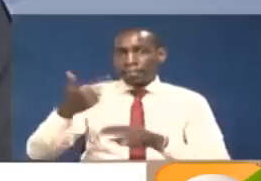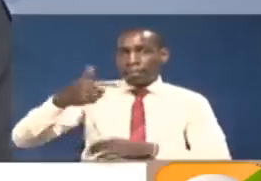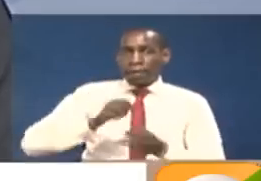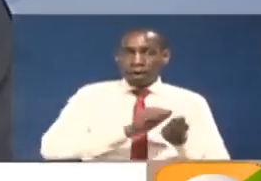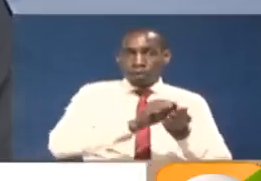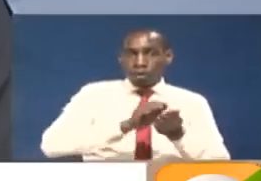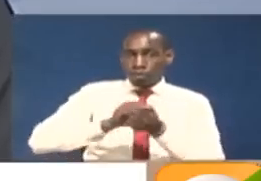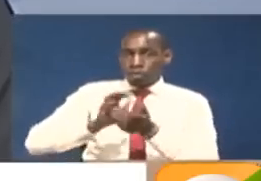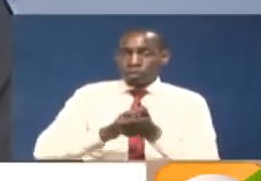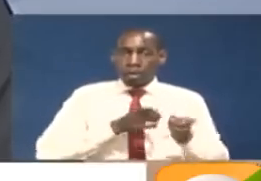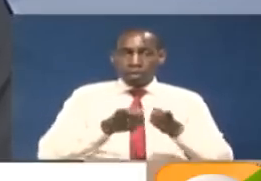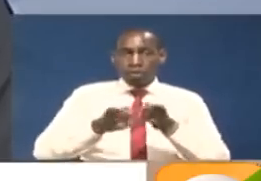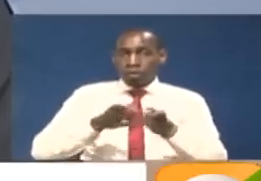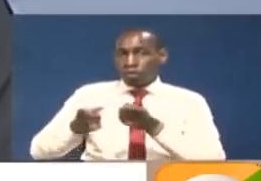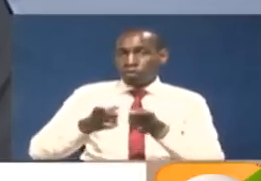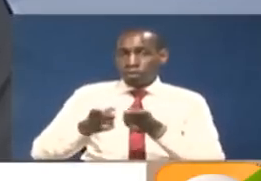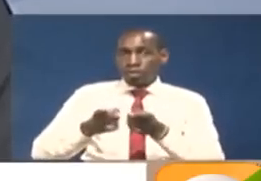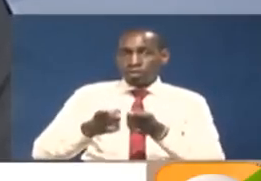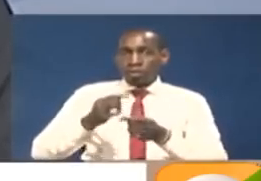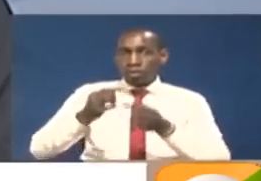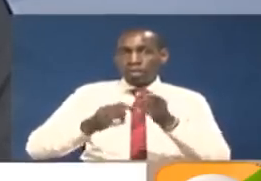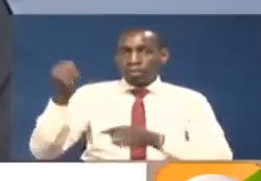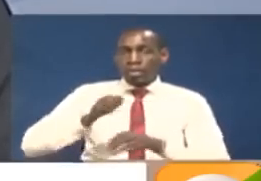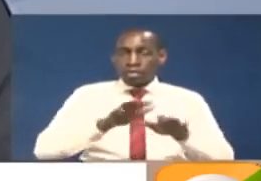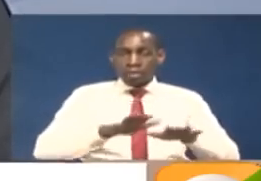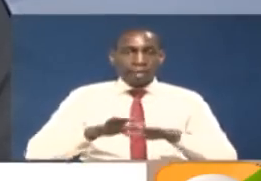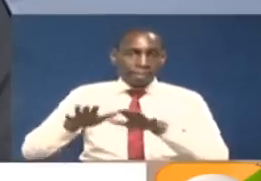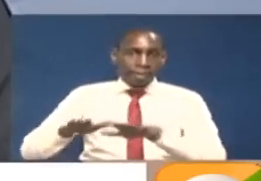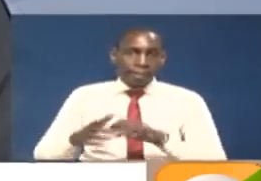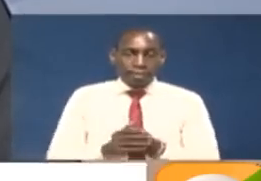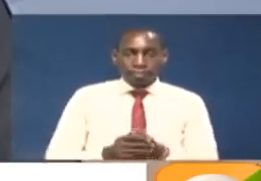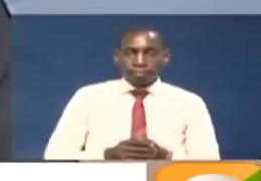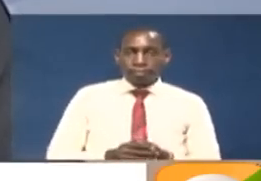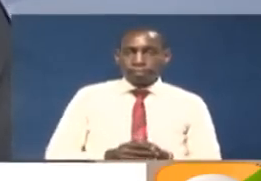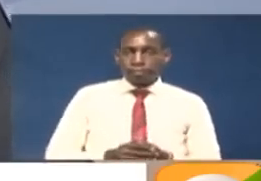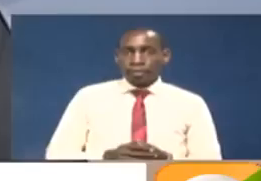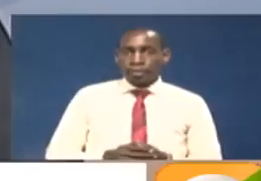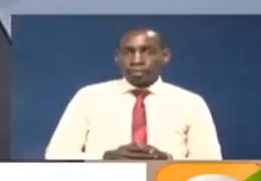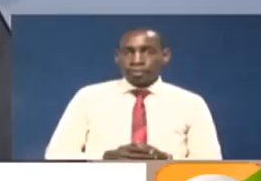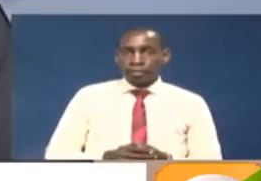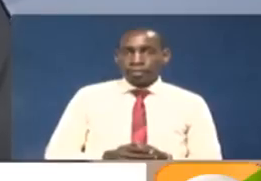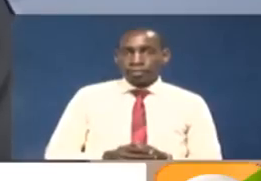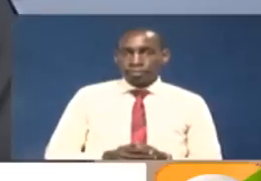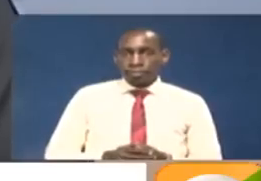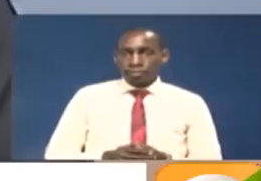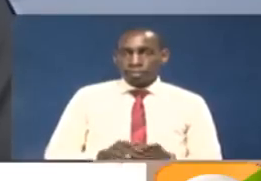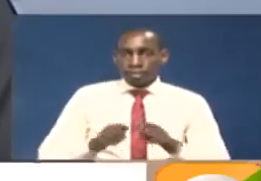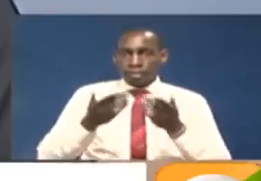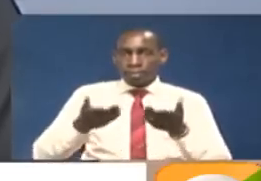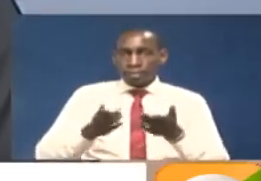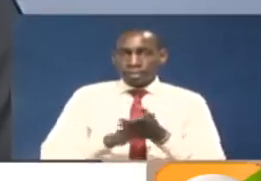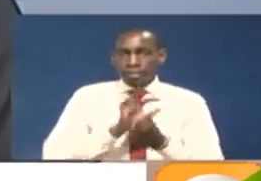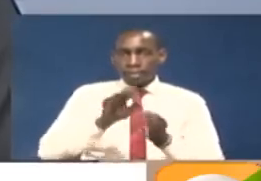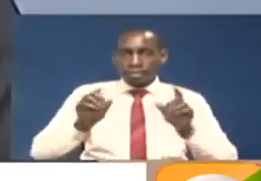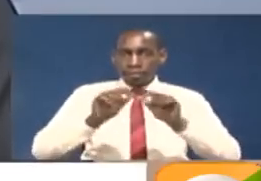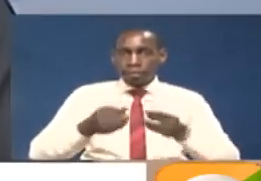wash-wash, are running the show in their ongoing political campaigns. Let me be exact here by giving